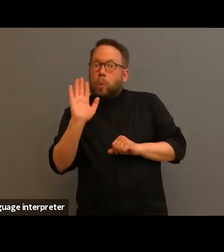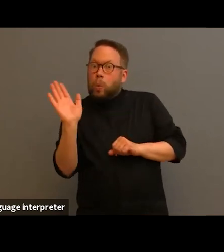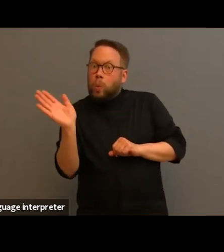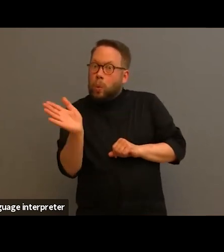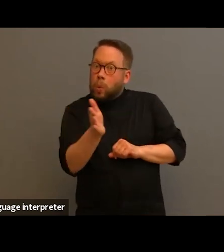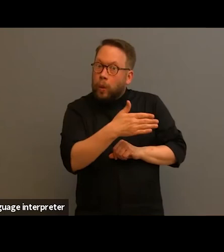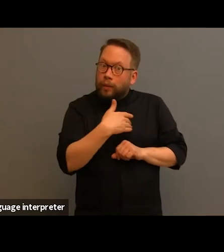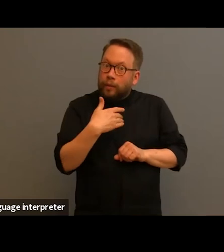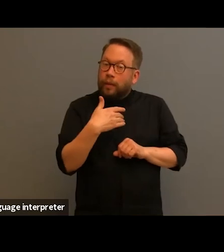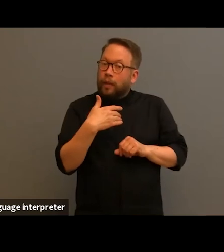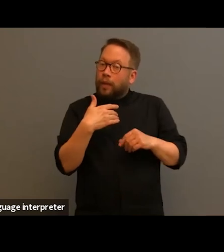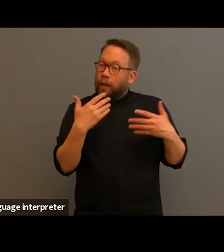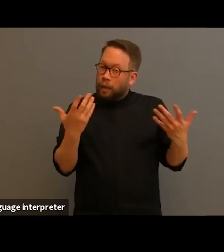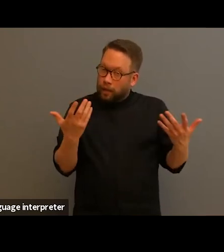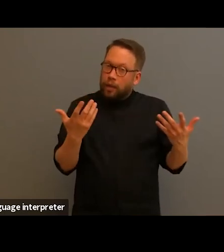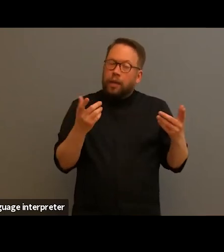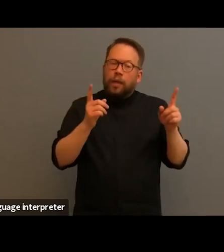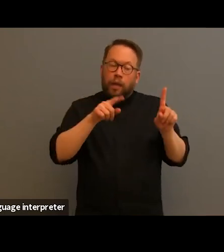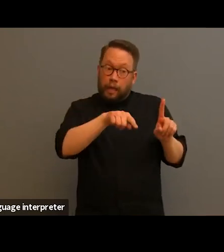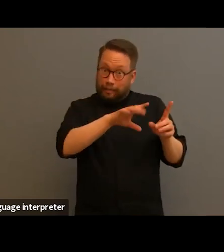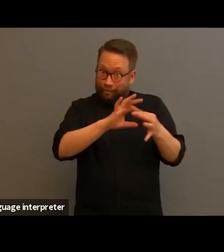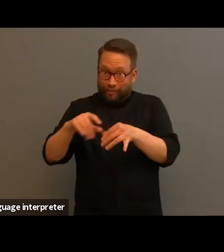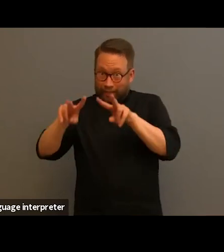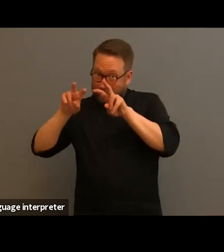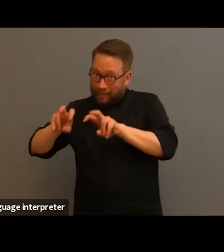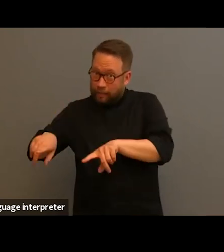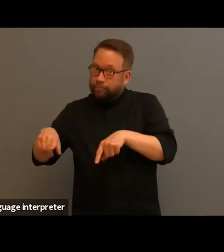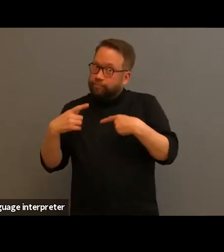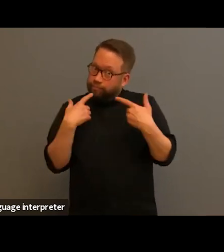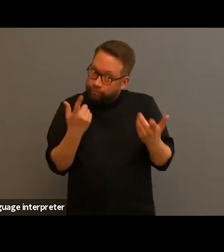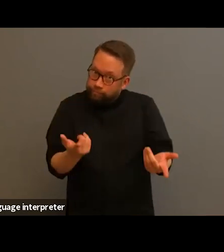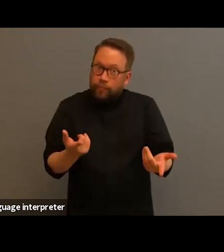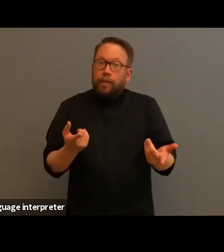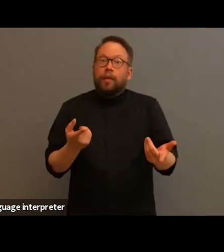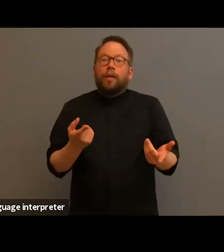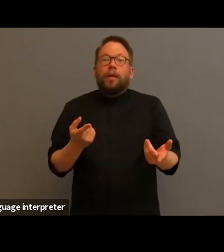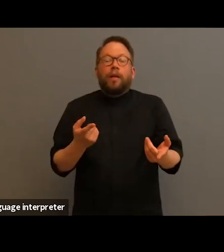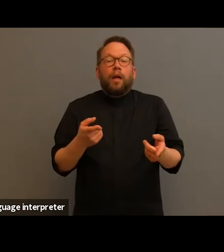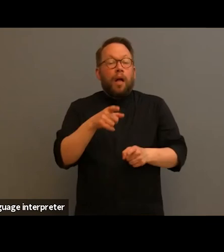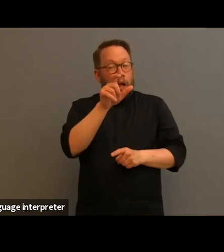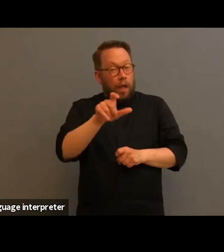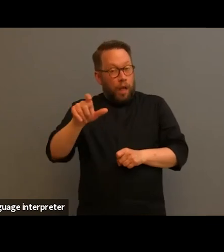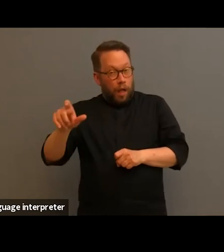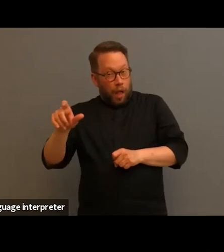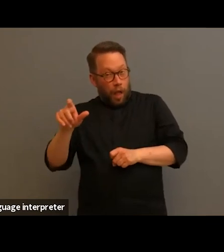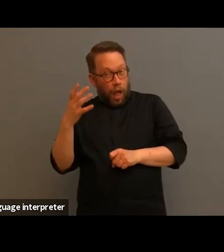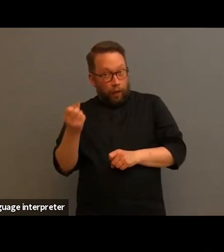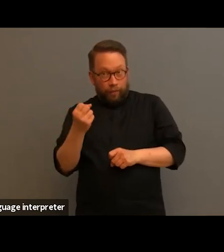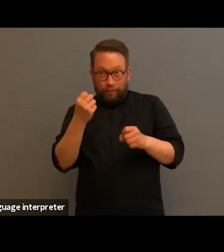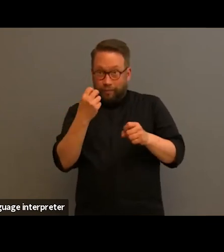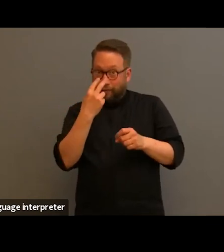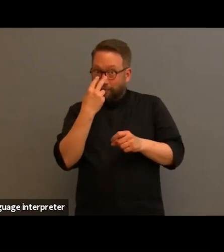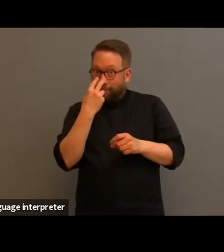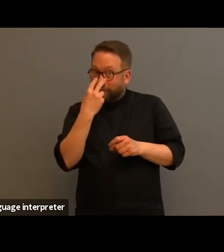that 29% of blind and partially sighted workers in Norway have resigned from their work due to